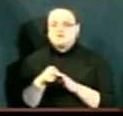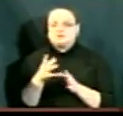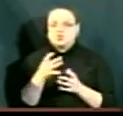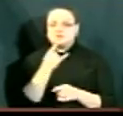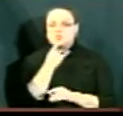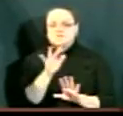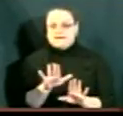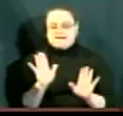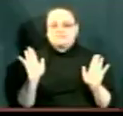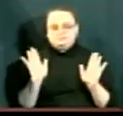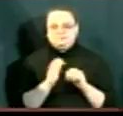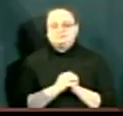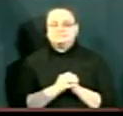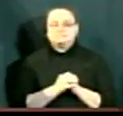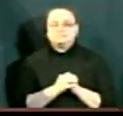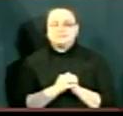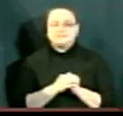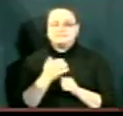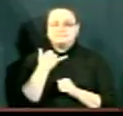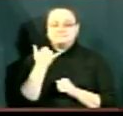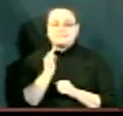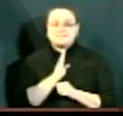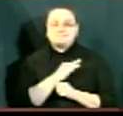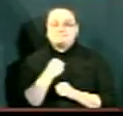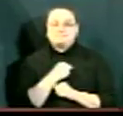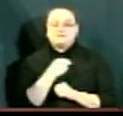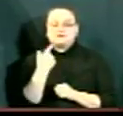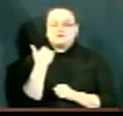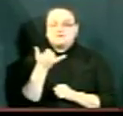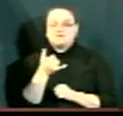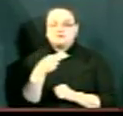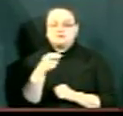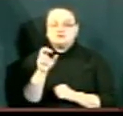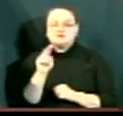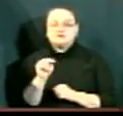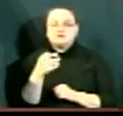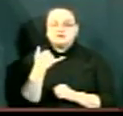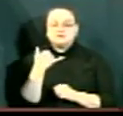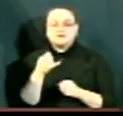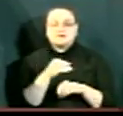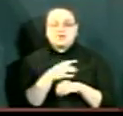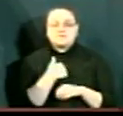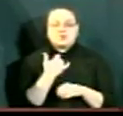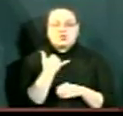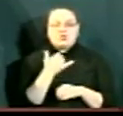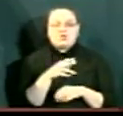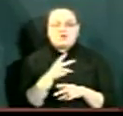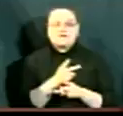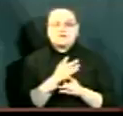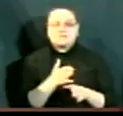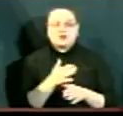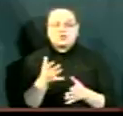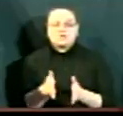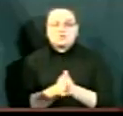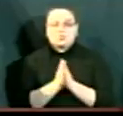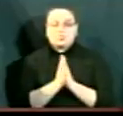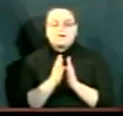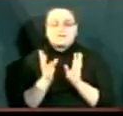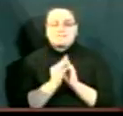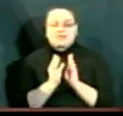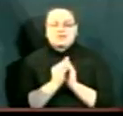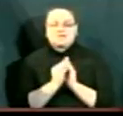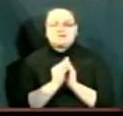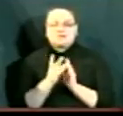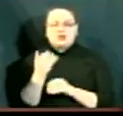to say that. Called a board member, called Ms. Horn, and she advised me to call the superintendent and request a meeting.